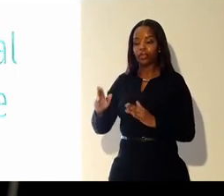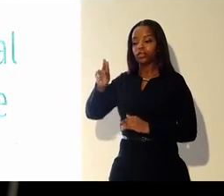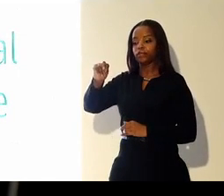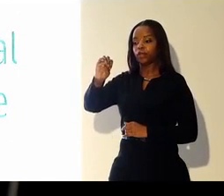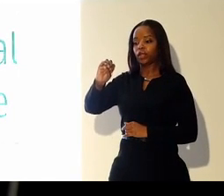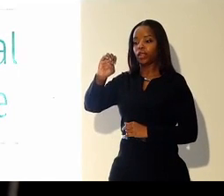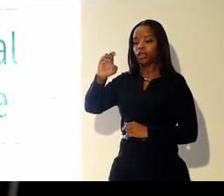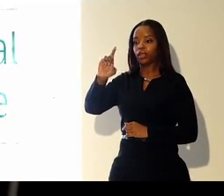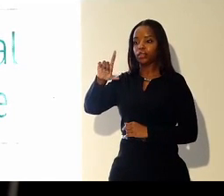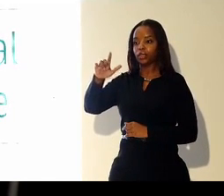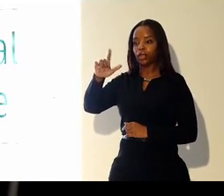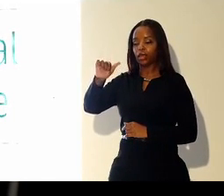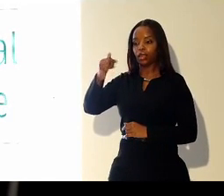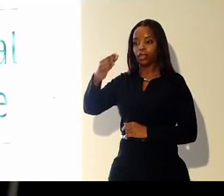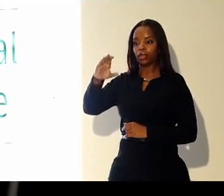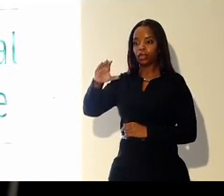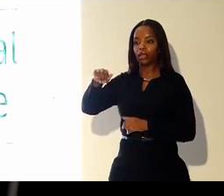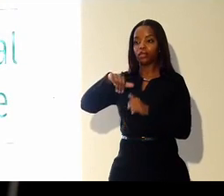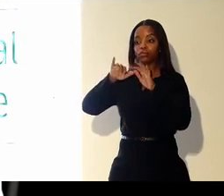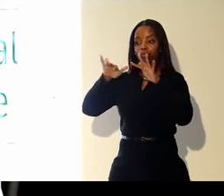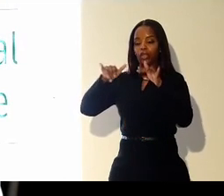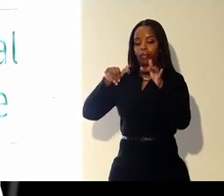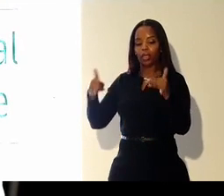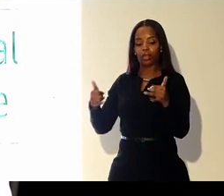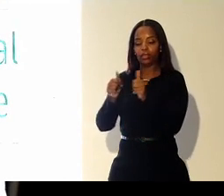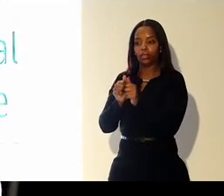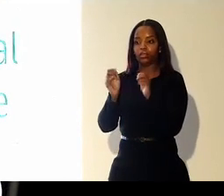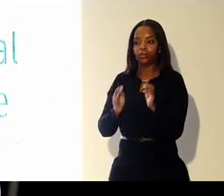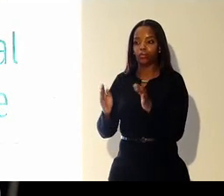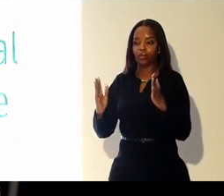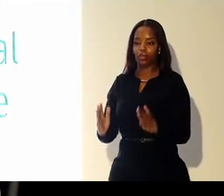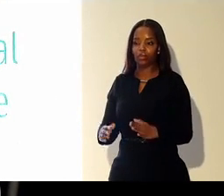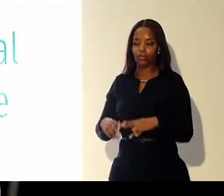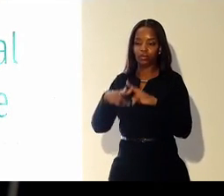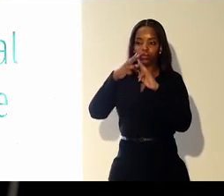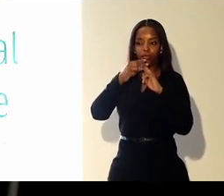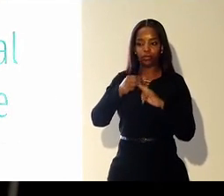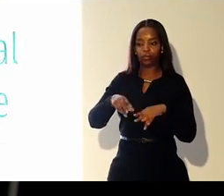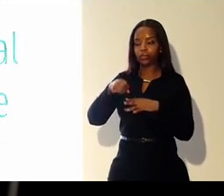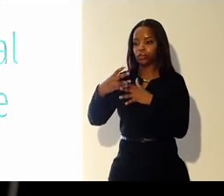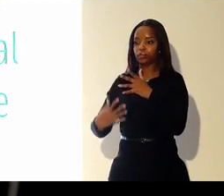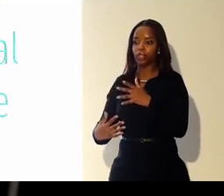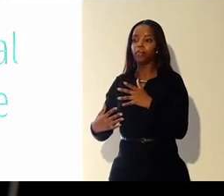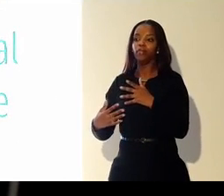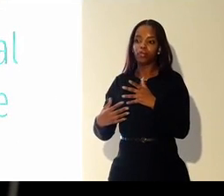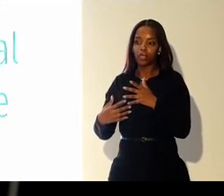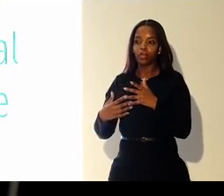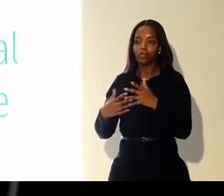Partners, Organized Business, Mr. Kes Kuvadia, Organized Labour, led today by Soli Petwe,